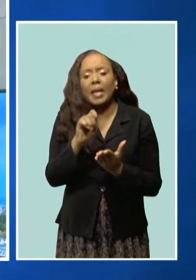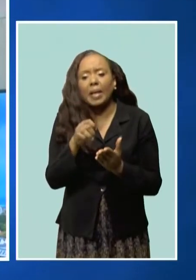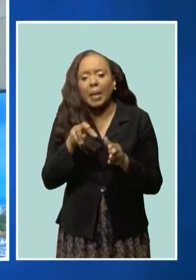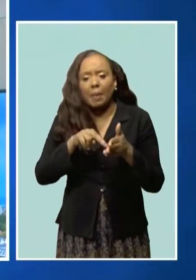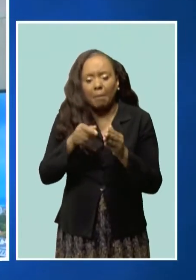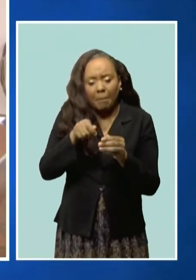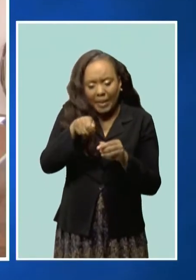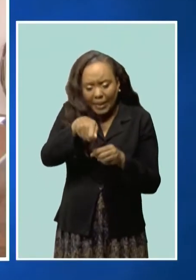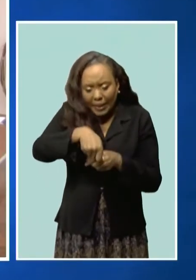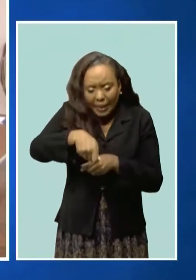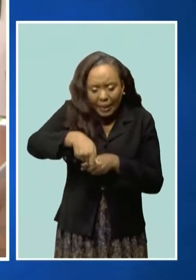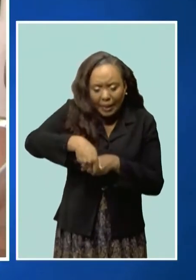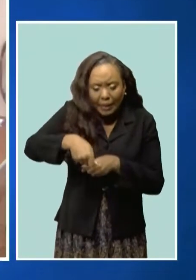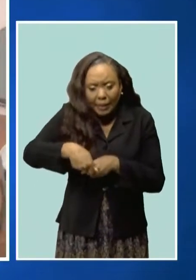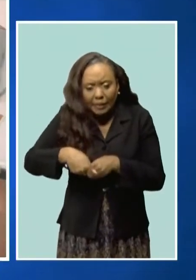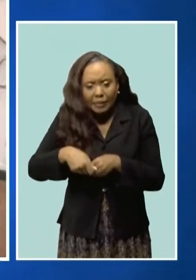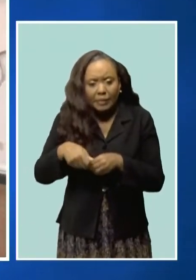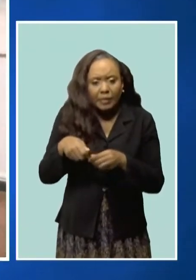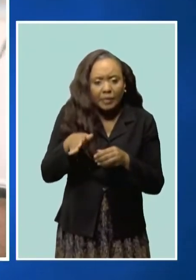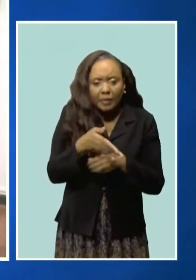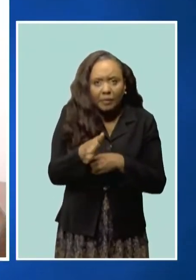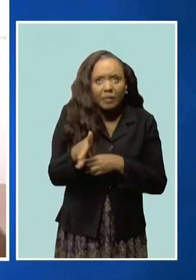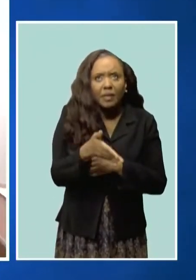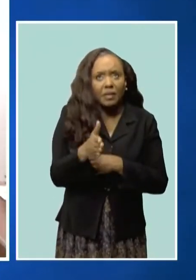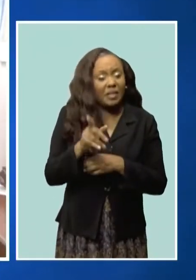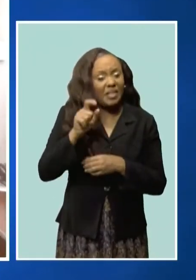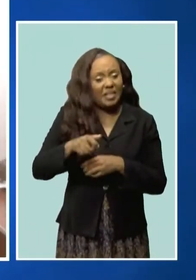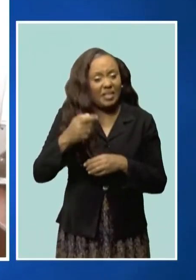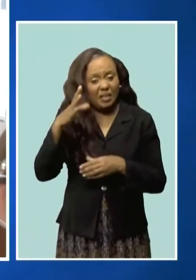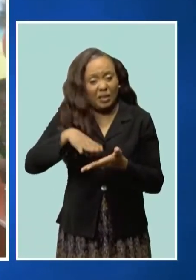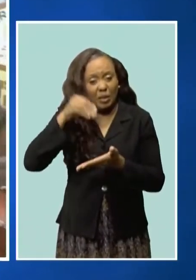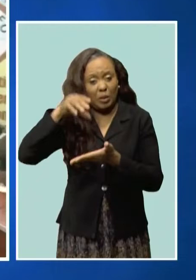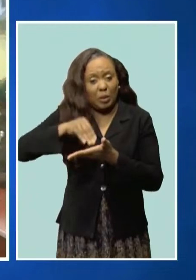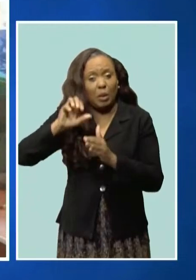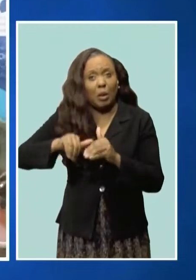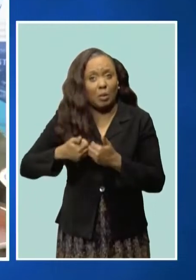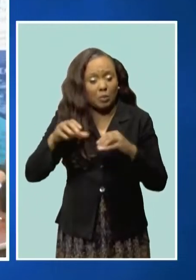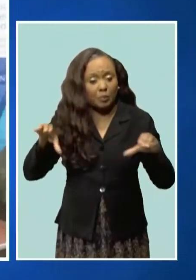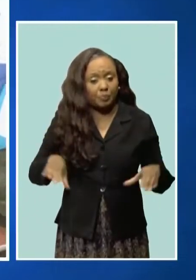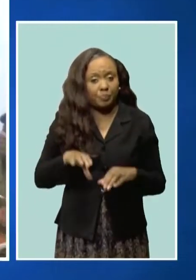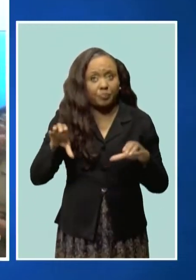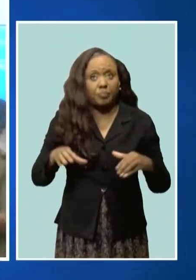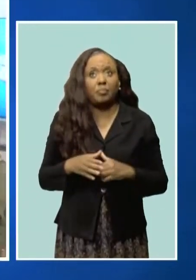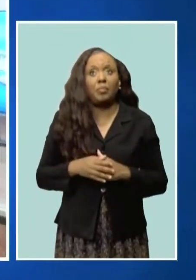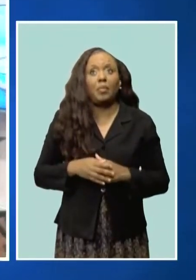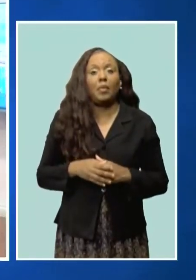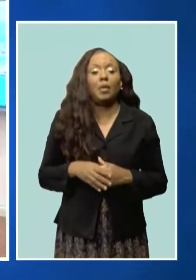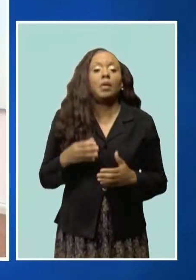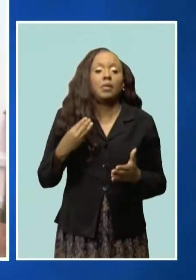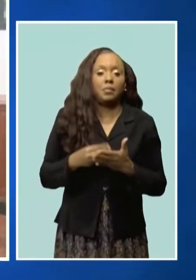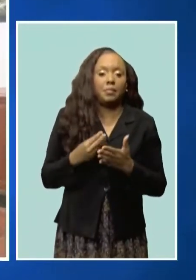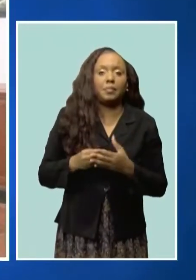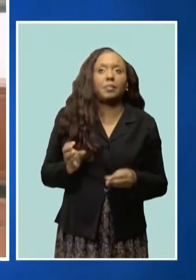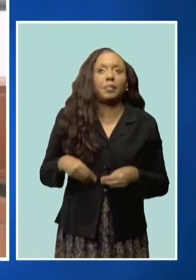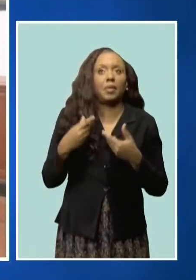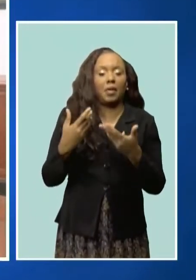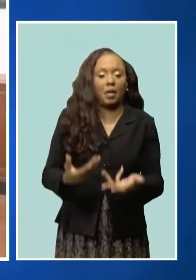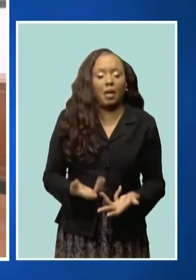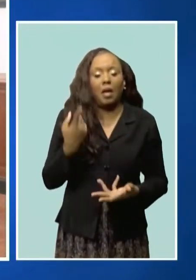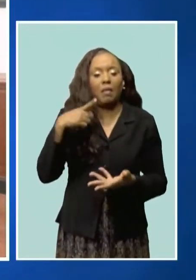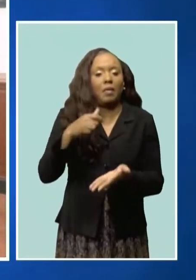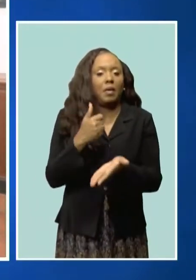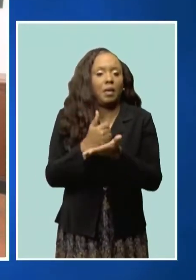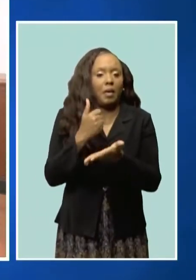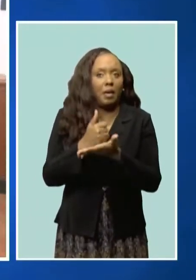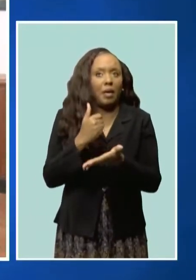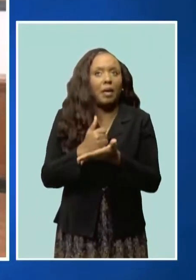important. The training is being funded by global resource firm BHP, which has been awarded offshore blocks around